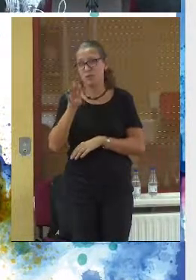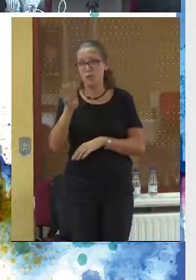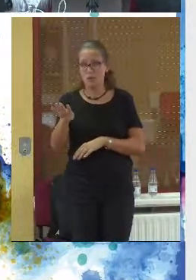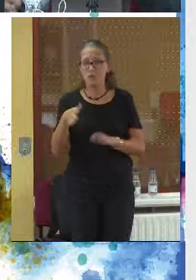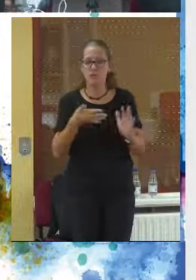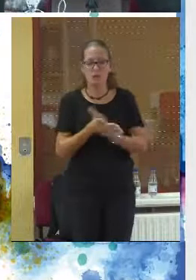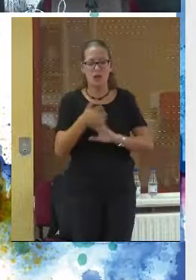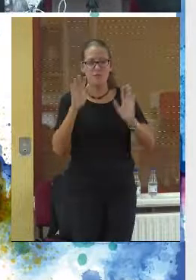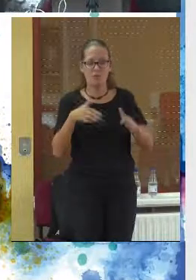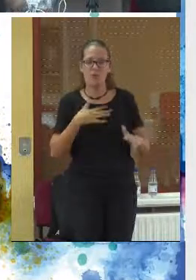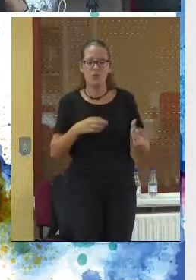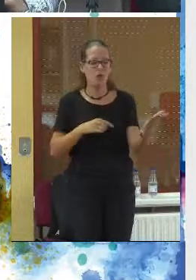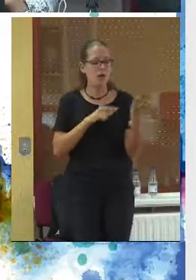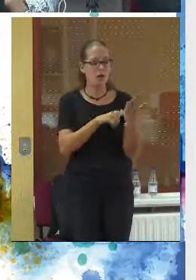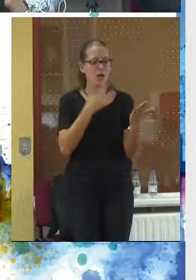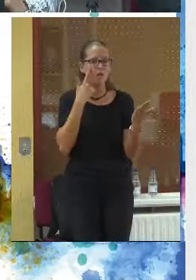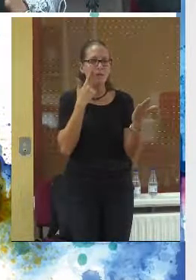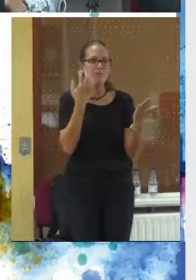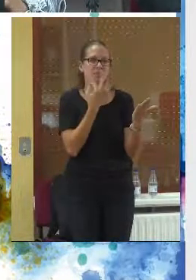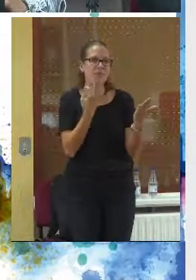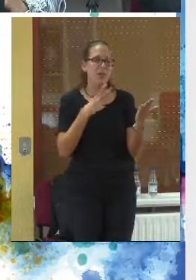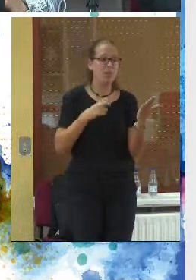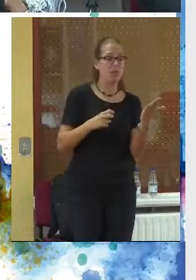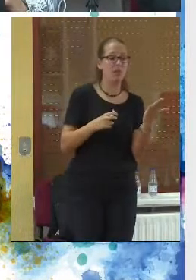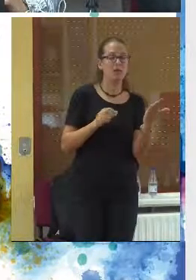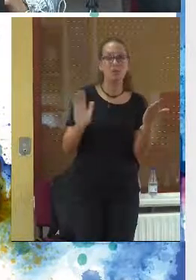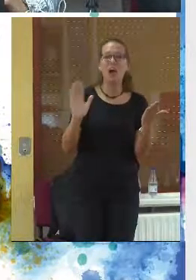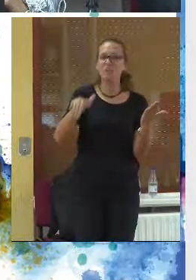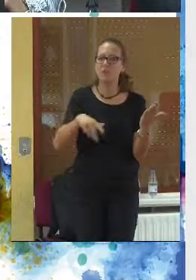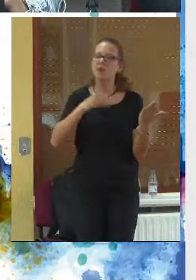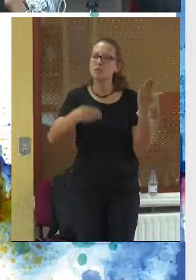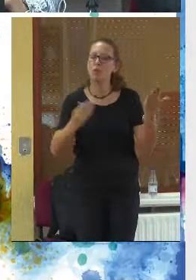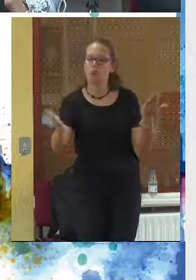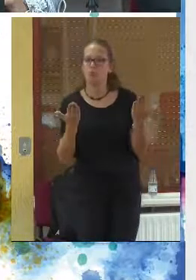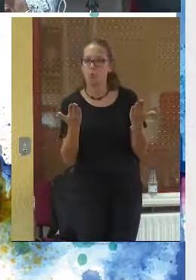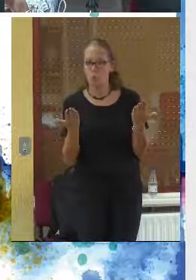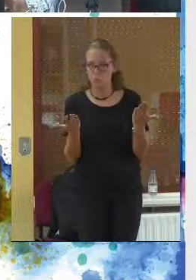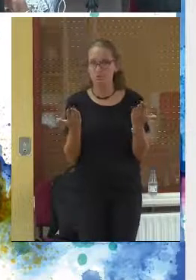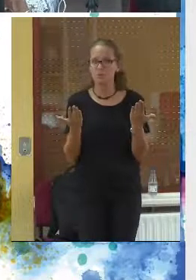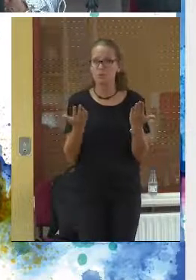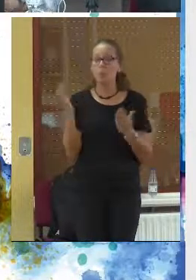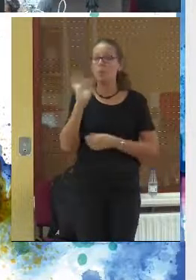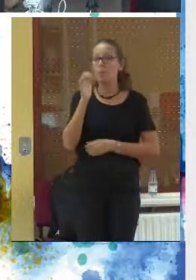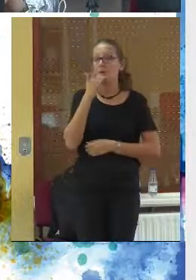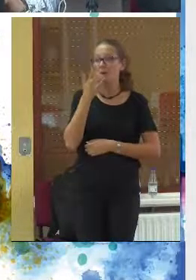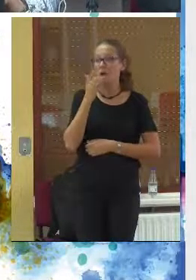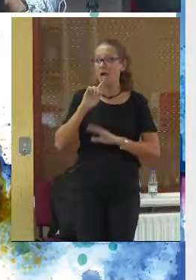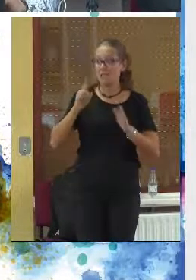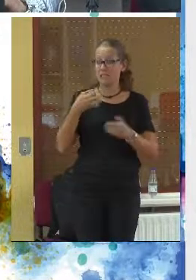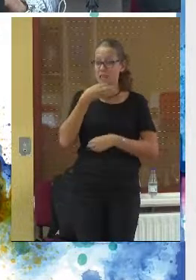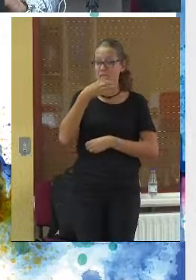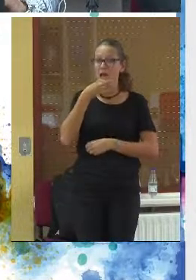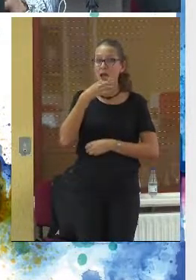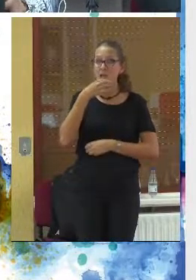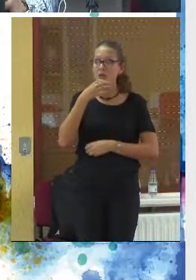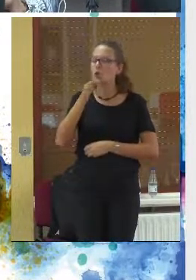at 1:34 instead of 10 o'clock. Or perhaps on the parking lot